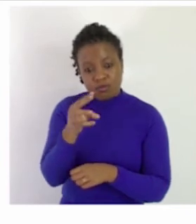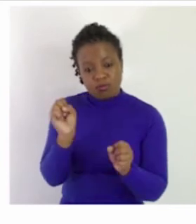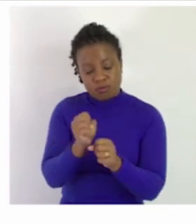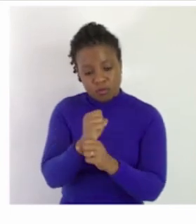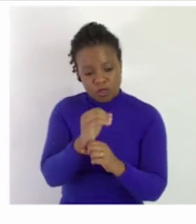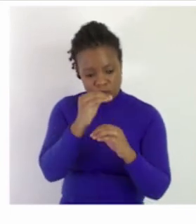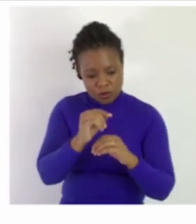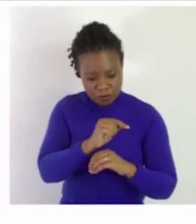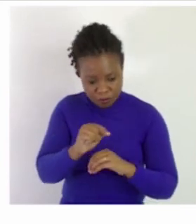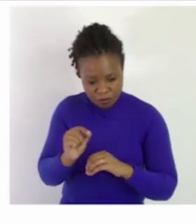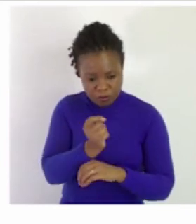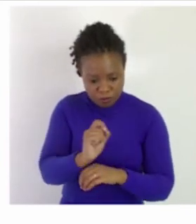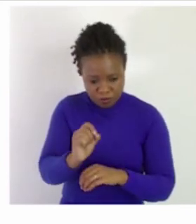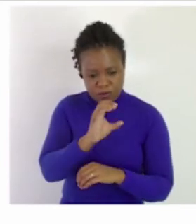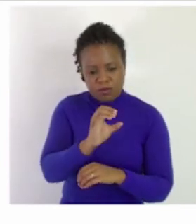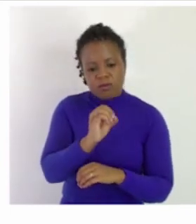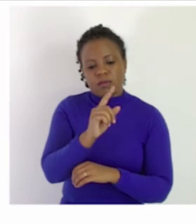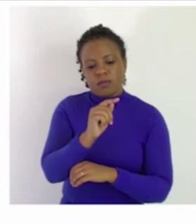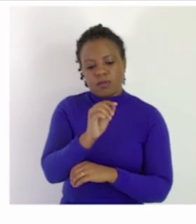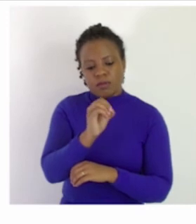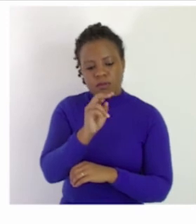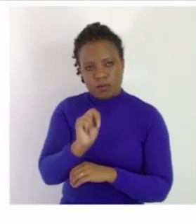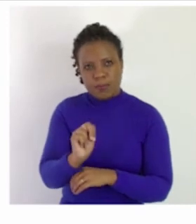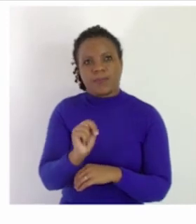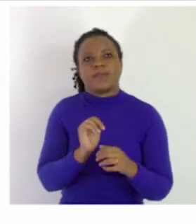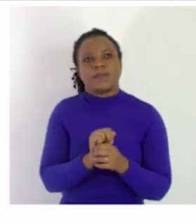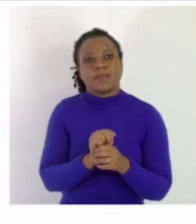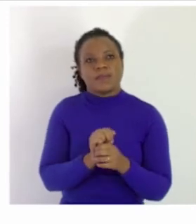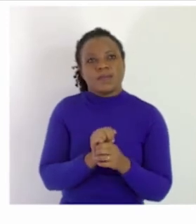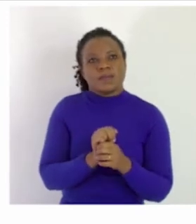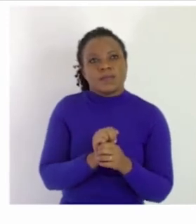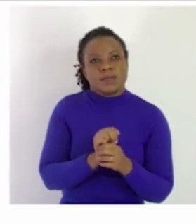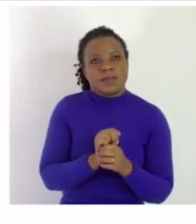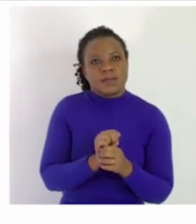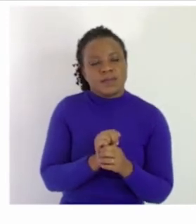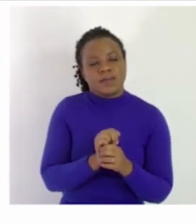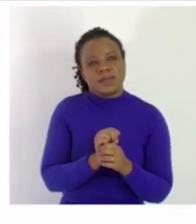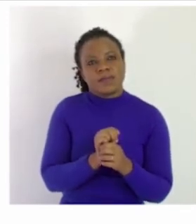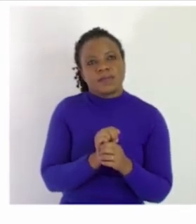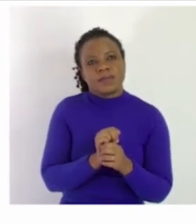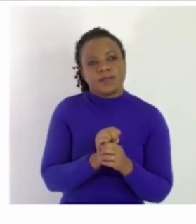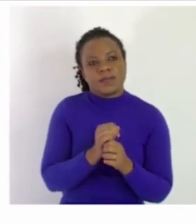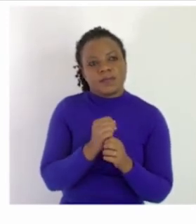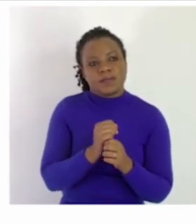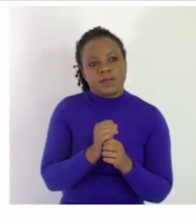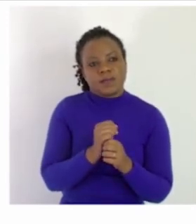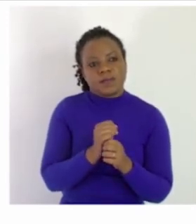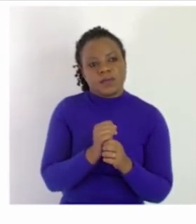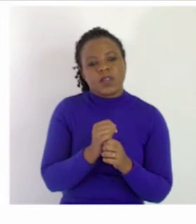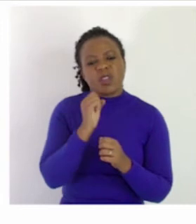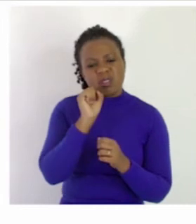provided space. Okay, you can only say 2 bags of cotton or 2 rolls